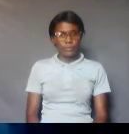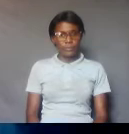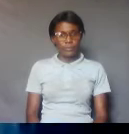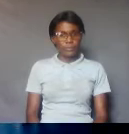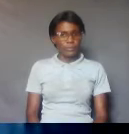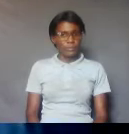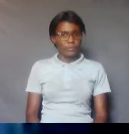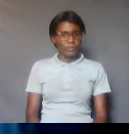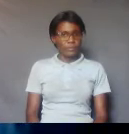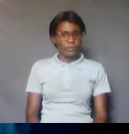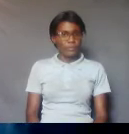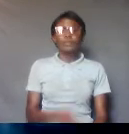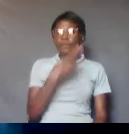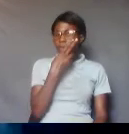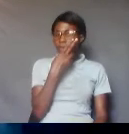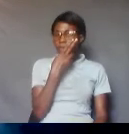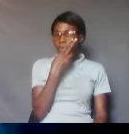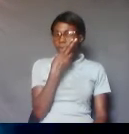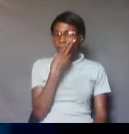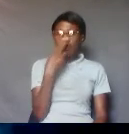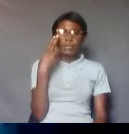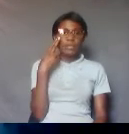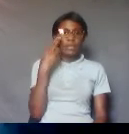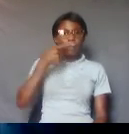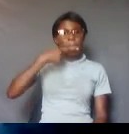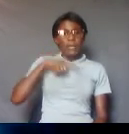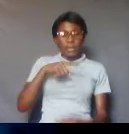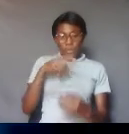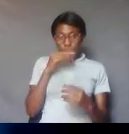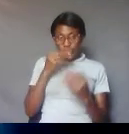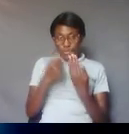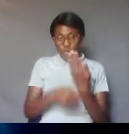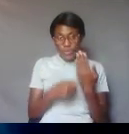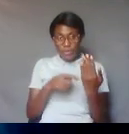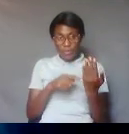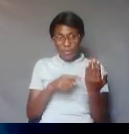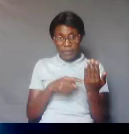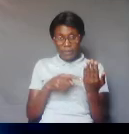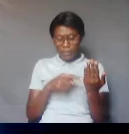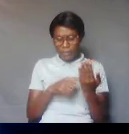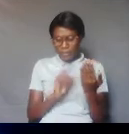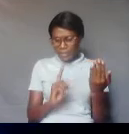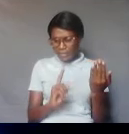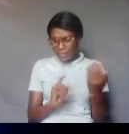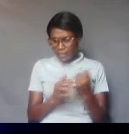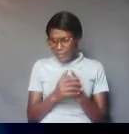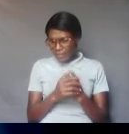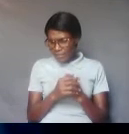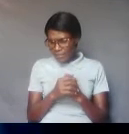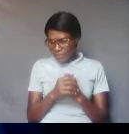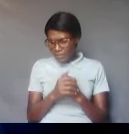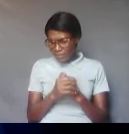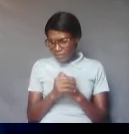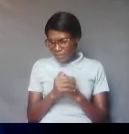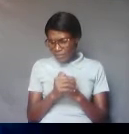1, that is where this story of the blind man is where the text explains to